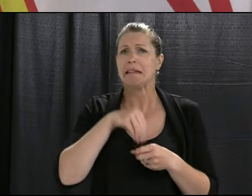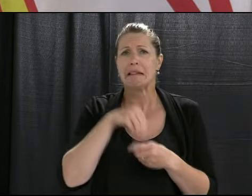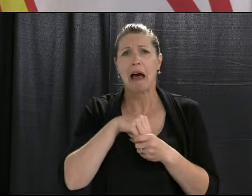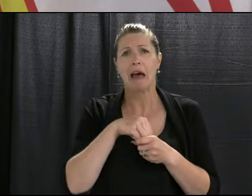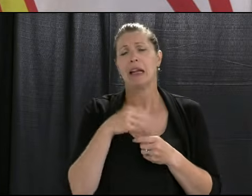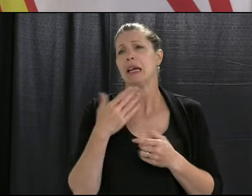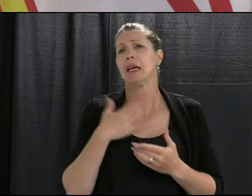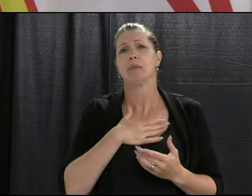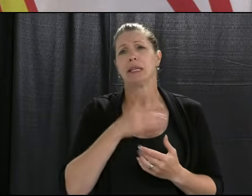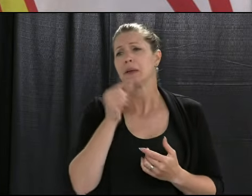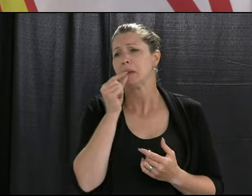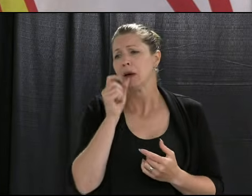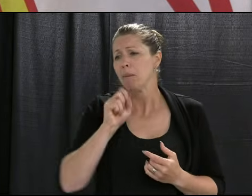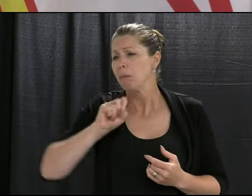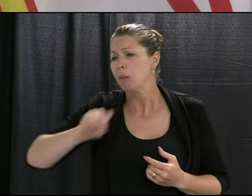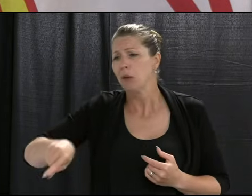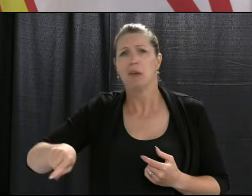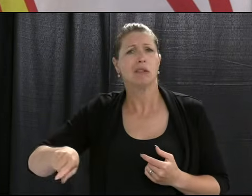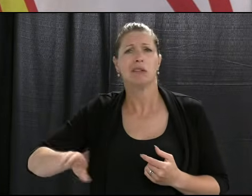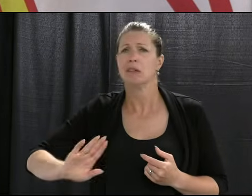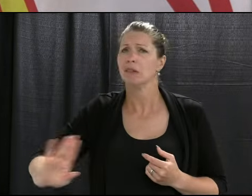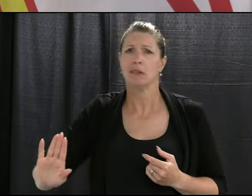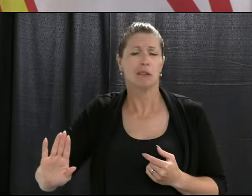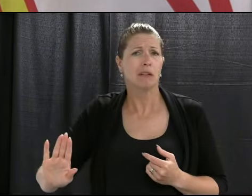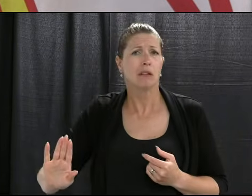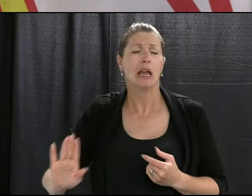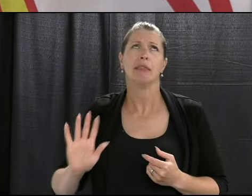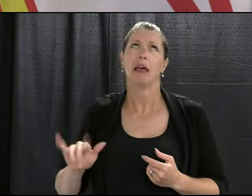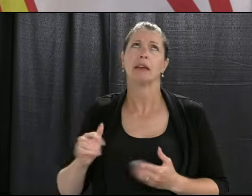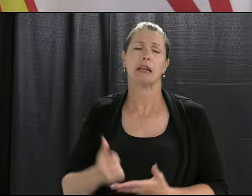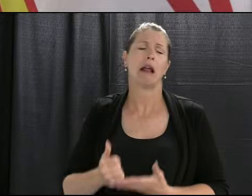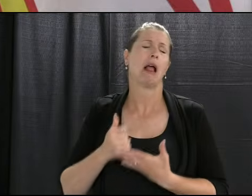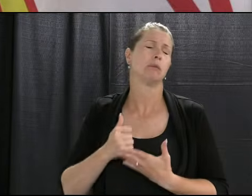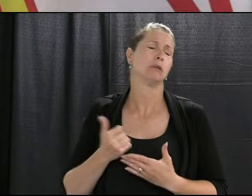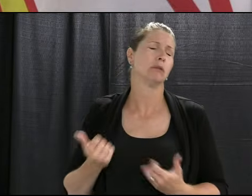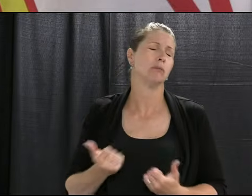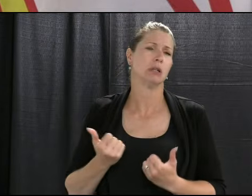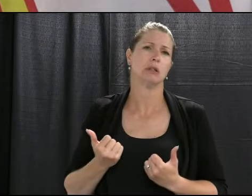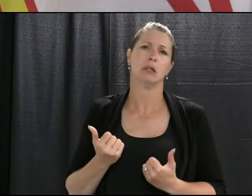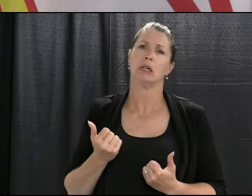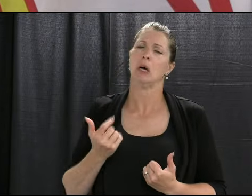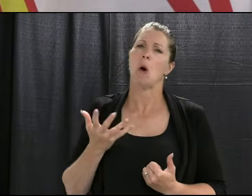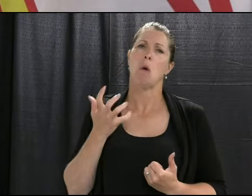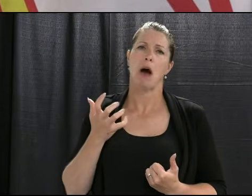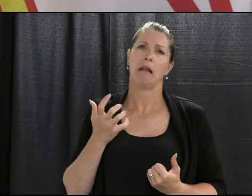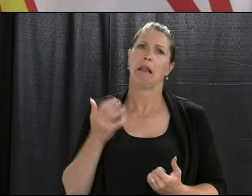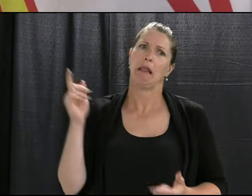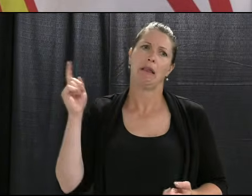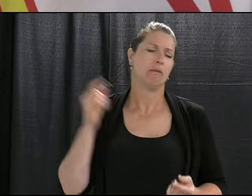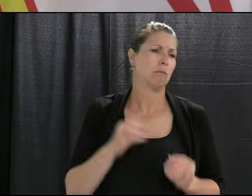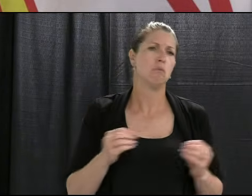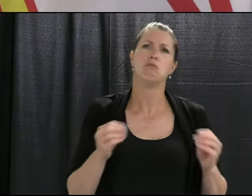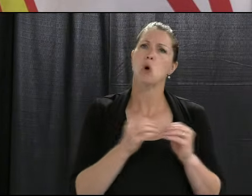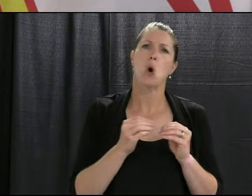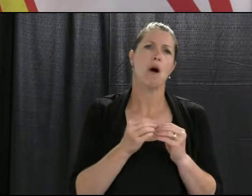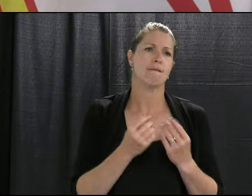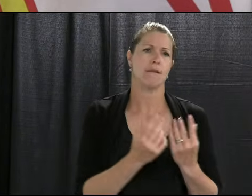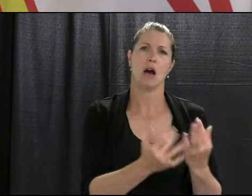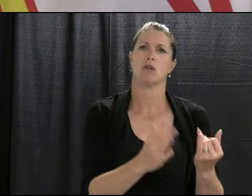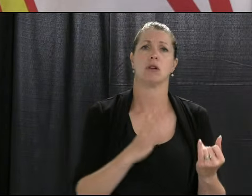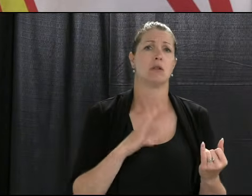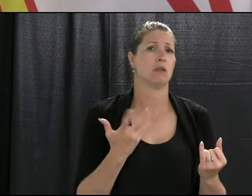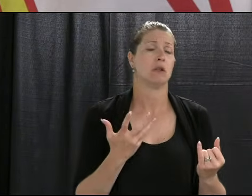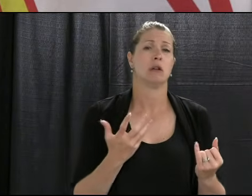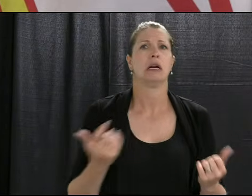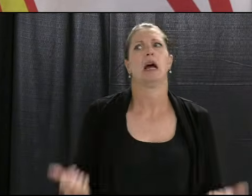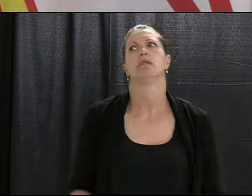All really simple things that can go a long way in making sure we don't have further forest fires. There are a minimal, or a finite, I should say,